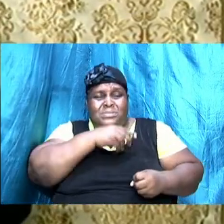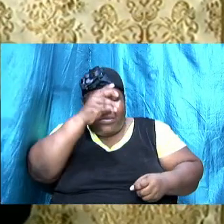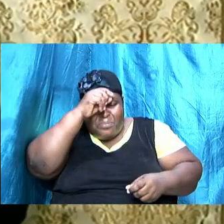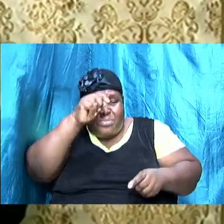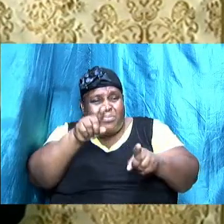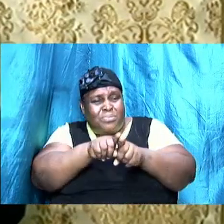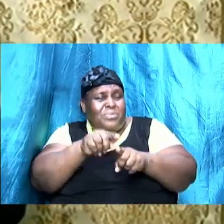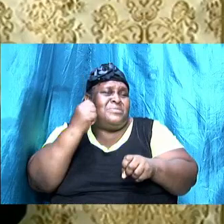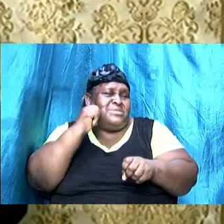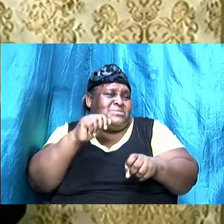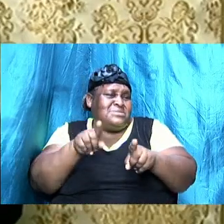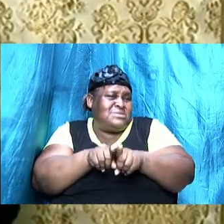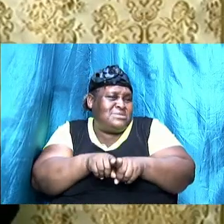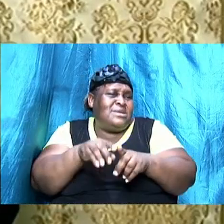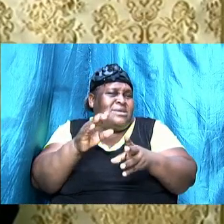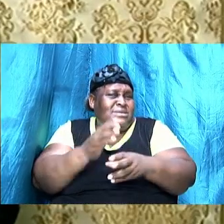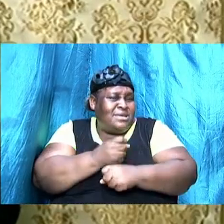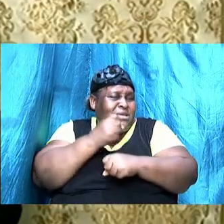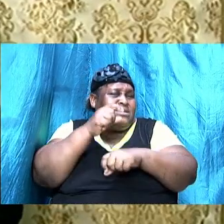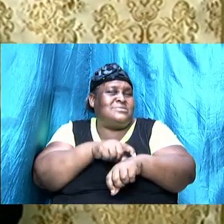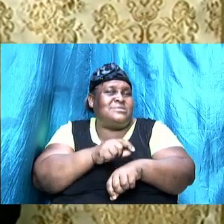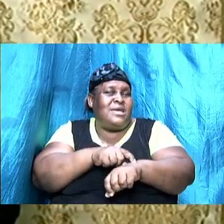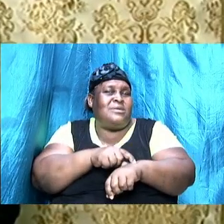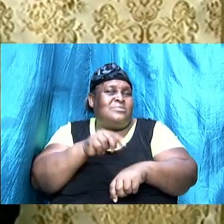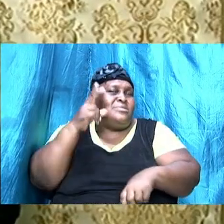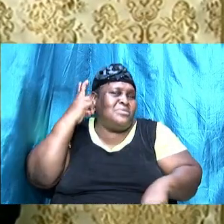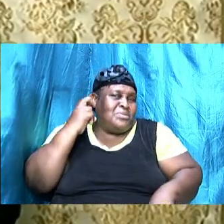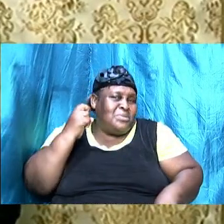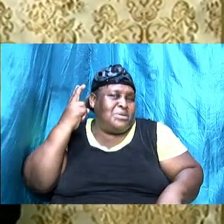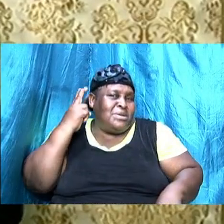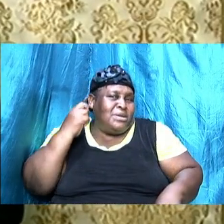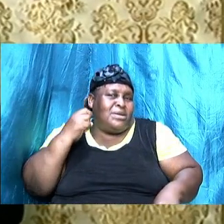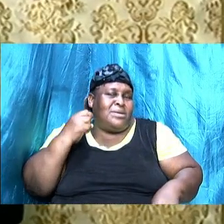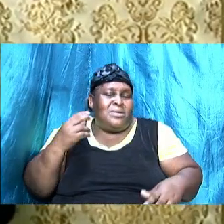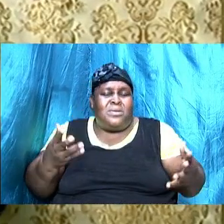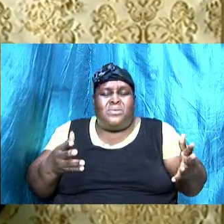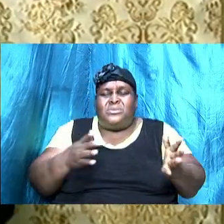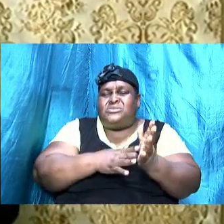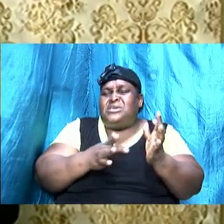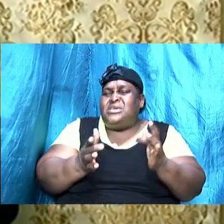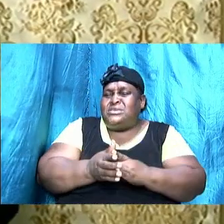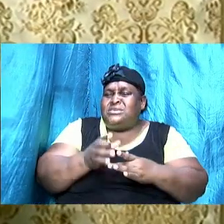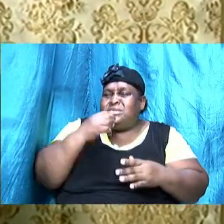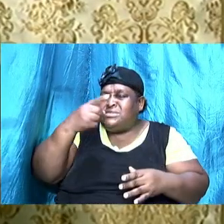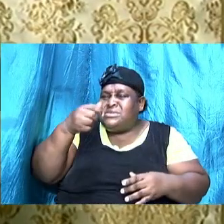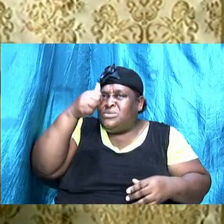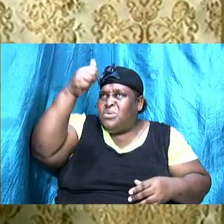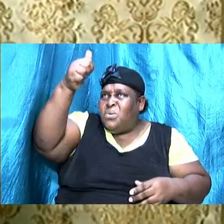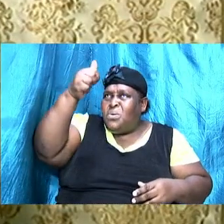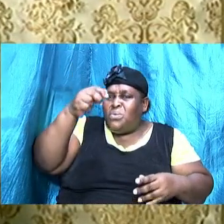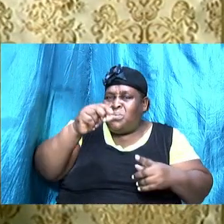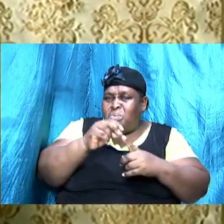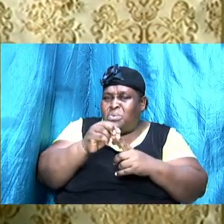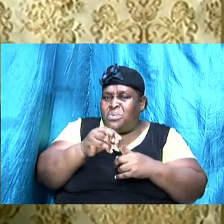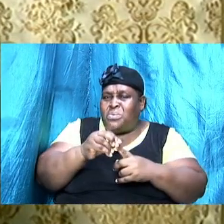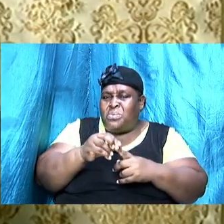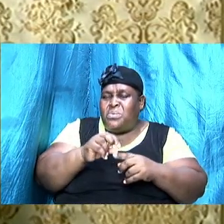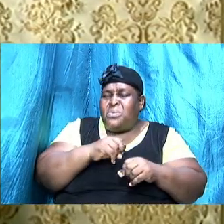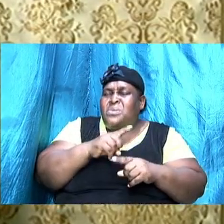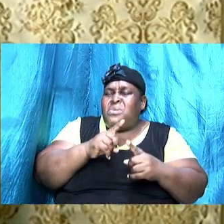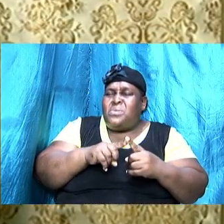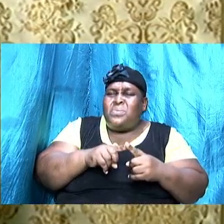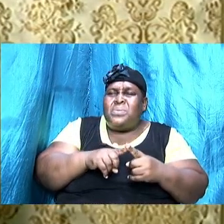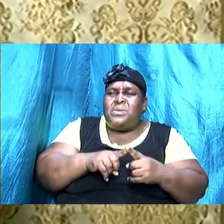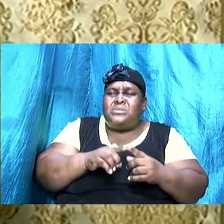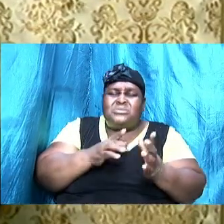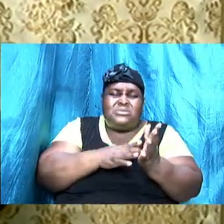to take time out just to hear what Jesus said in his own words. And when he started there in